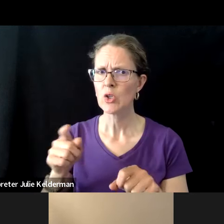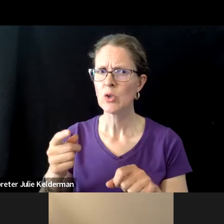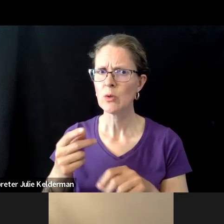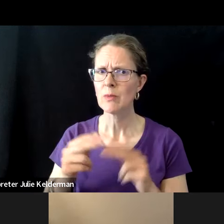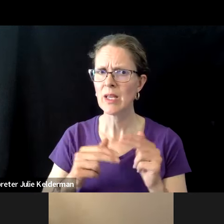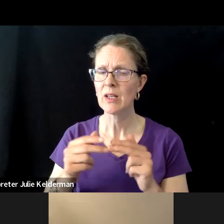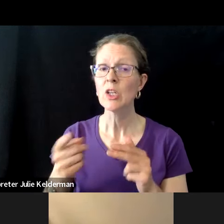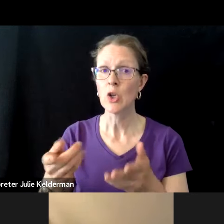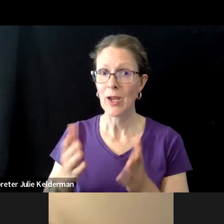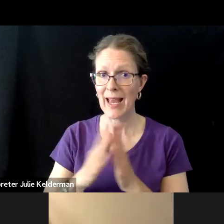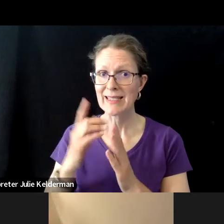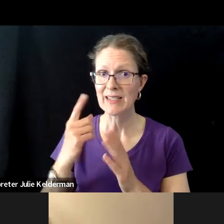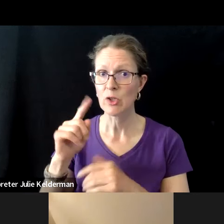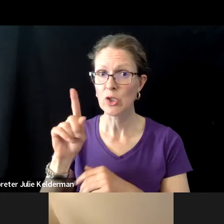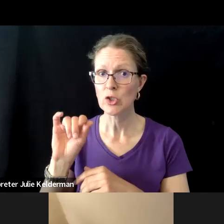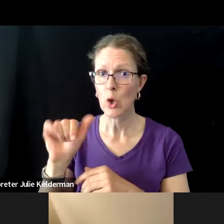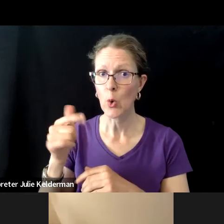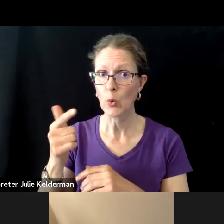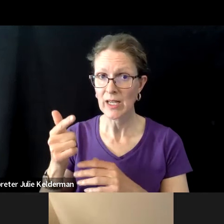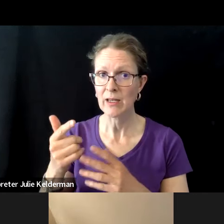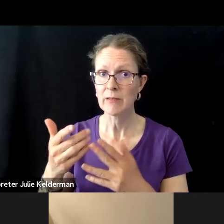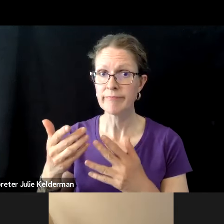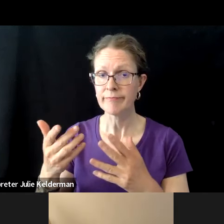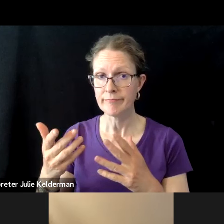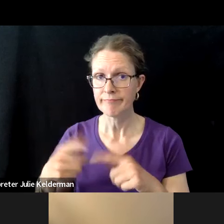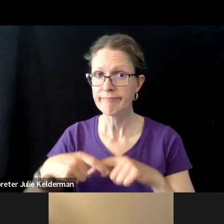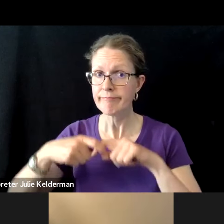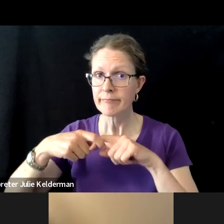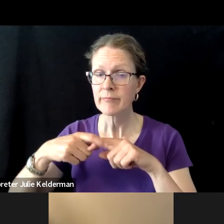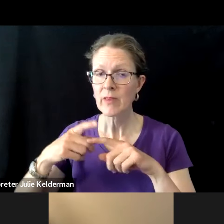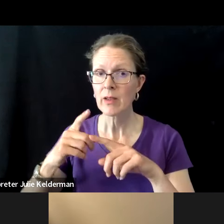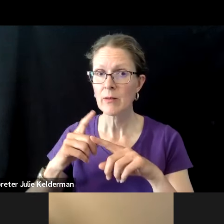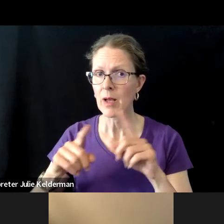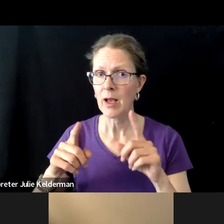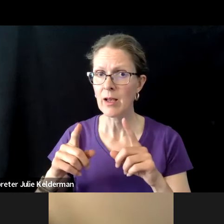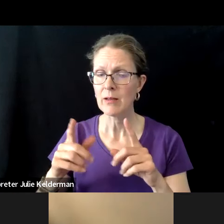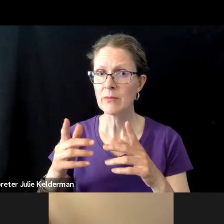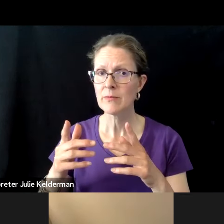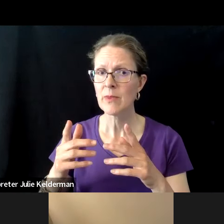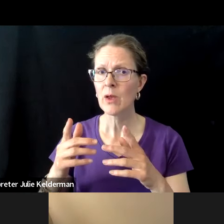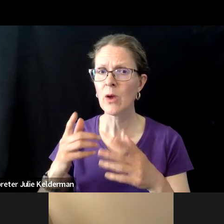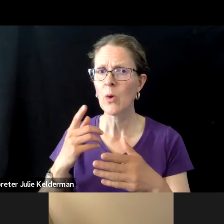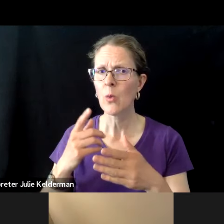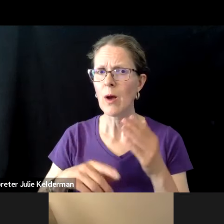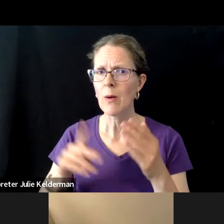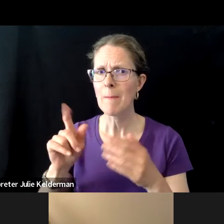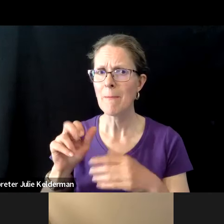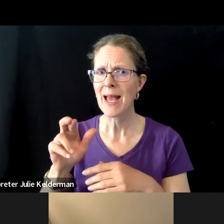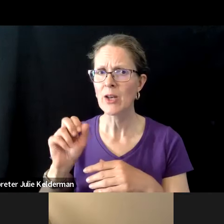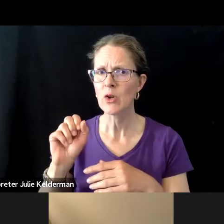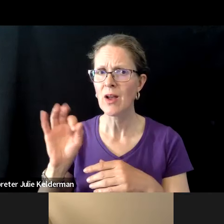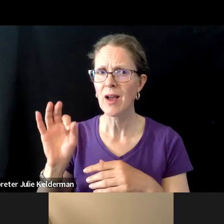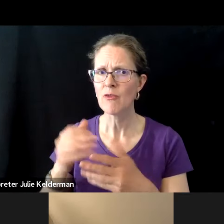zoning relief. You know, what would the matter of right build have looked like?